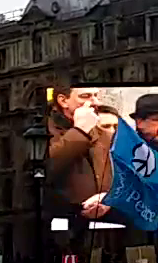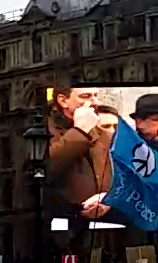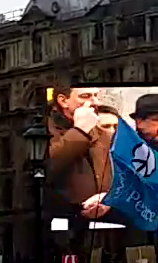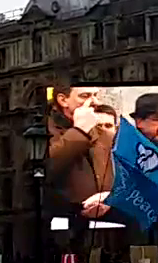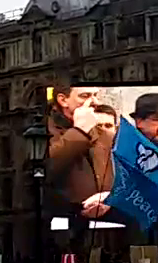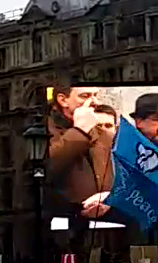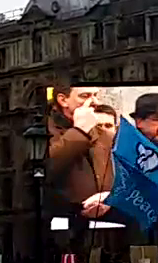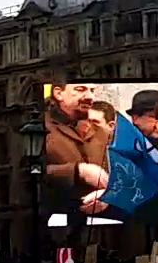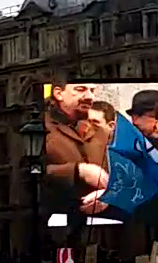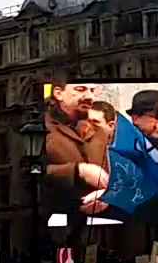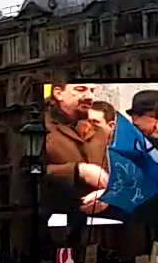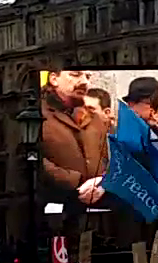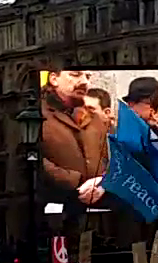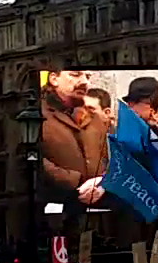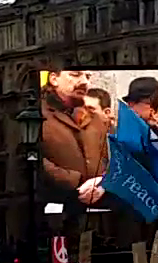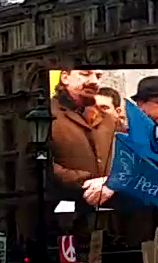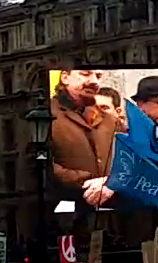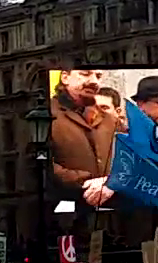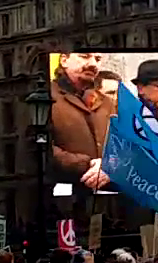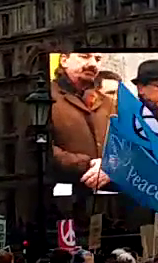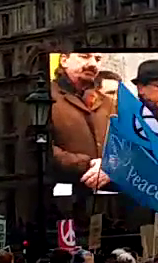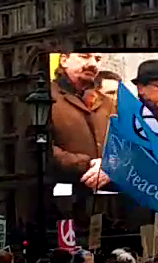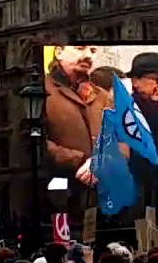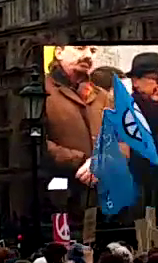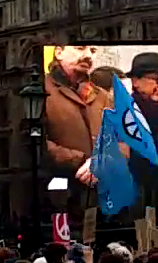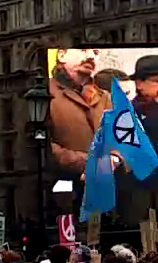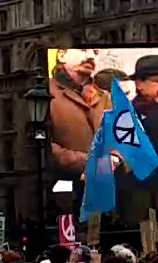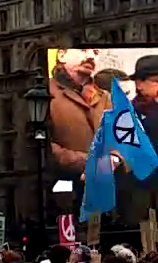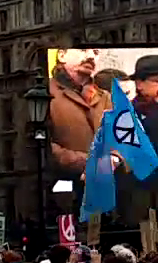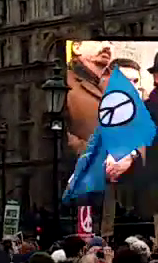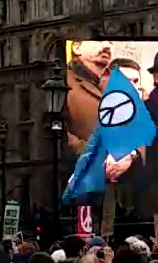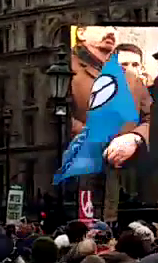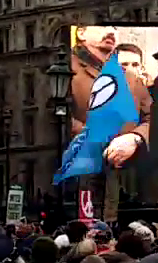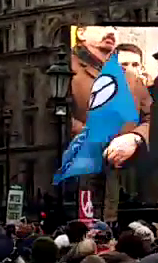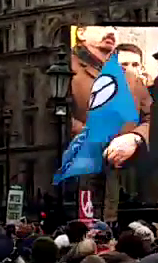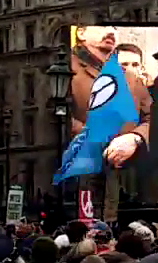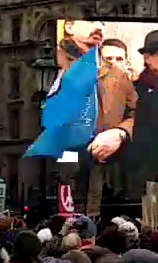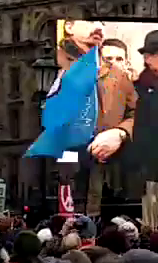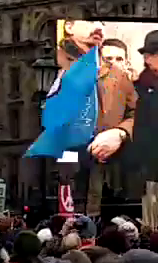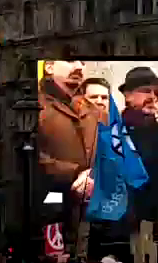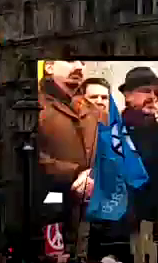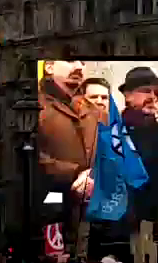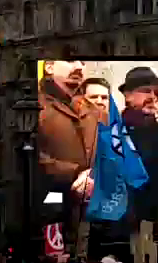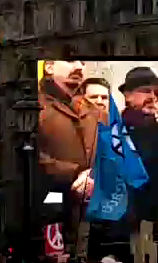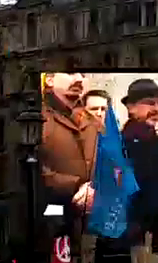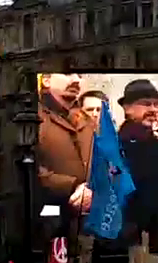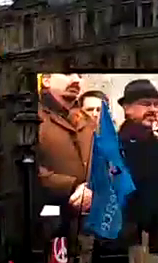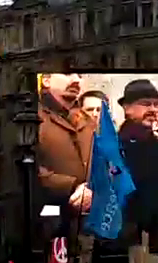The UK is a signatory to the nuclear non-proliferation treaty.